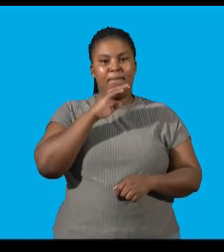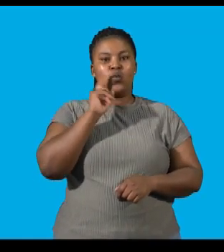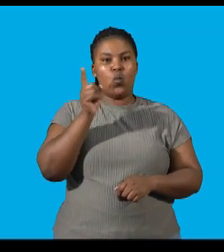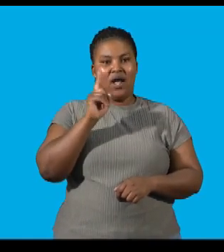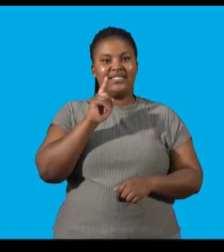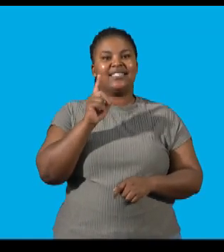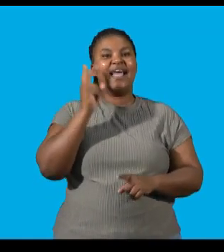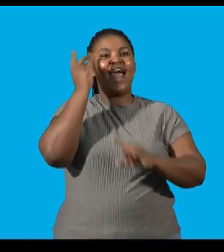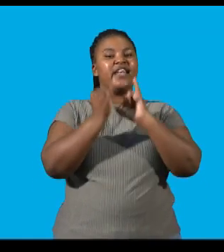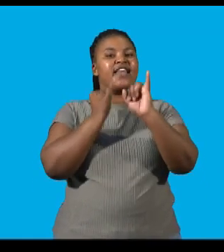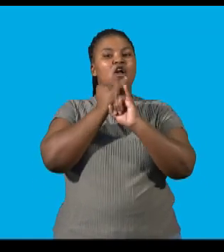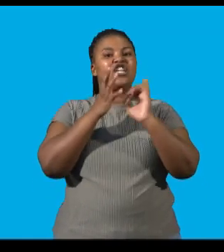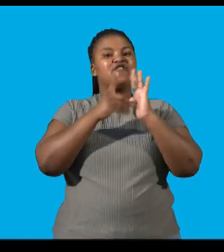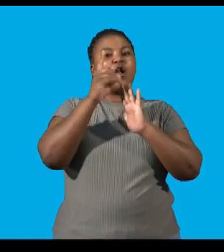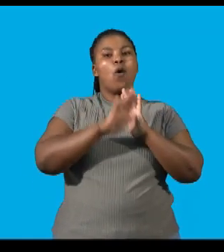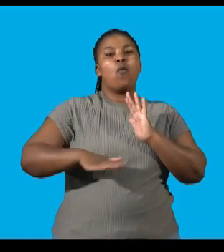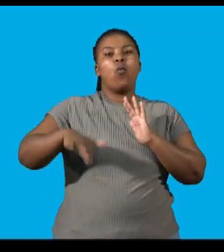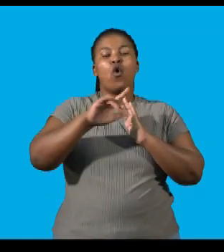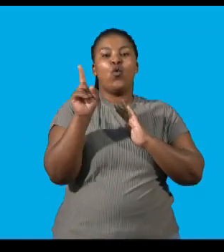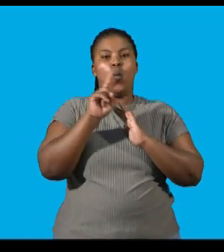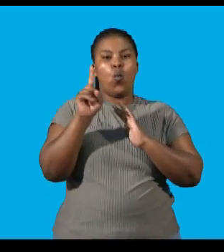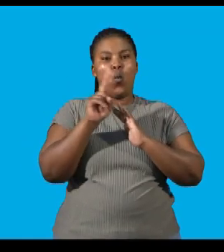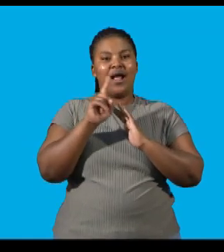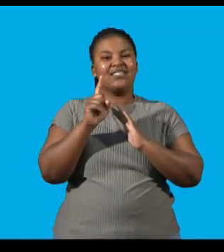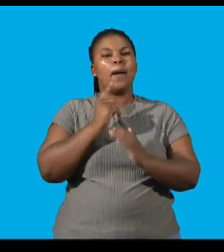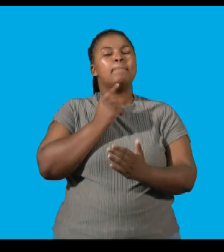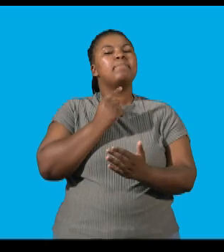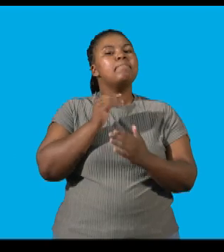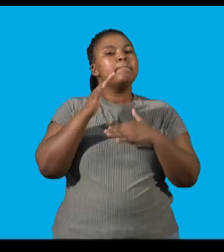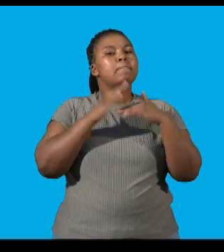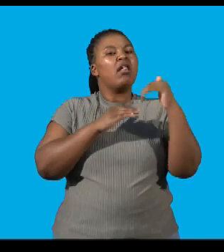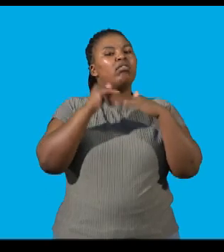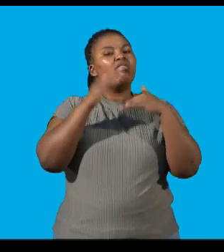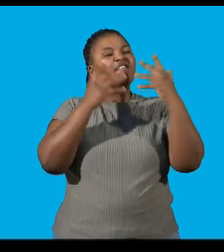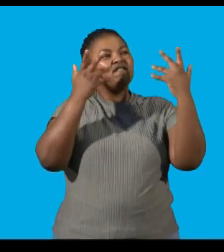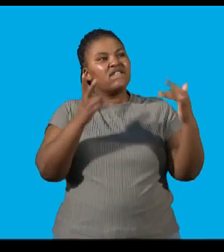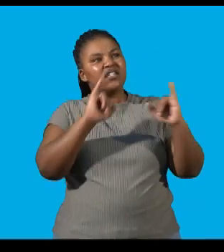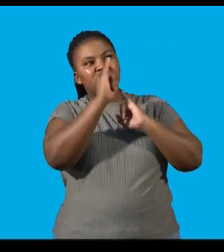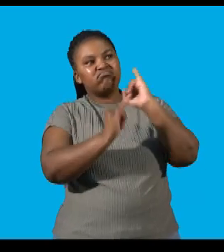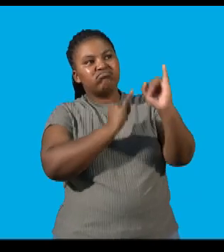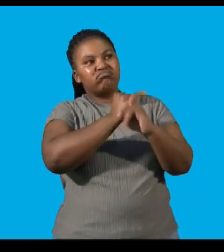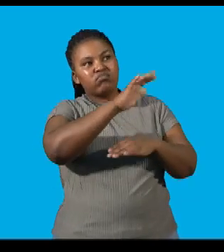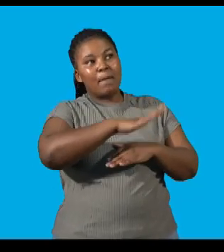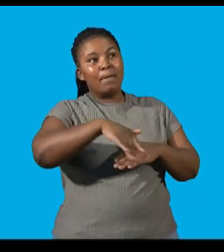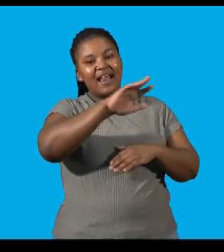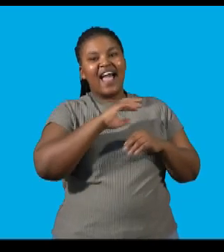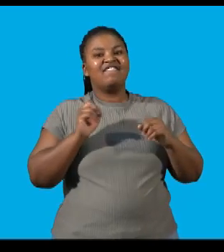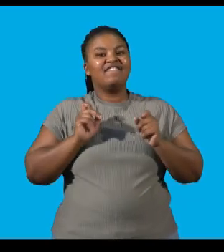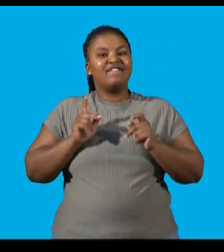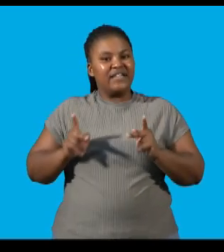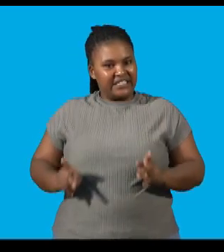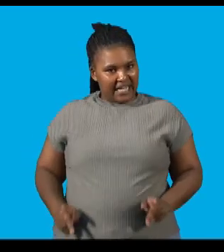C, meaning to say industrial development zones, those are purpose-built industrial estates that are